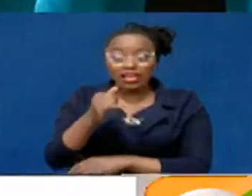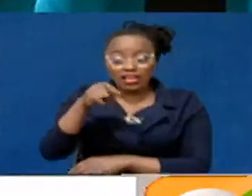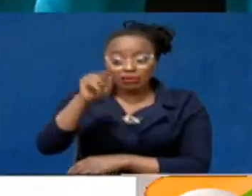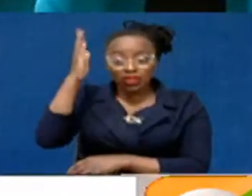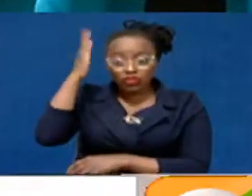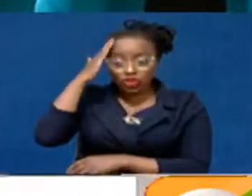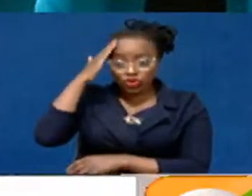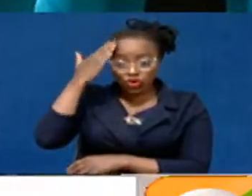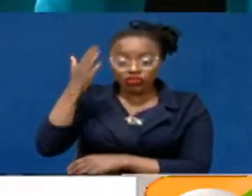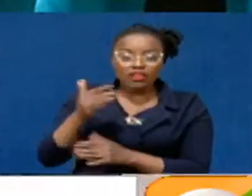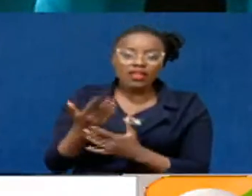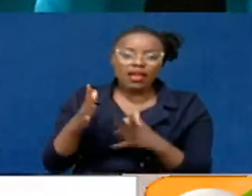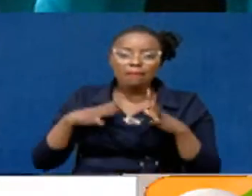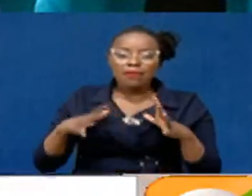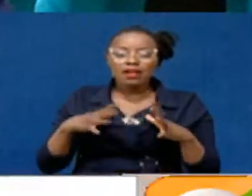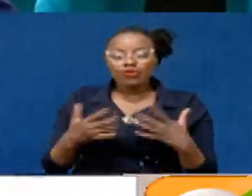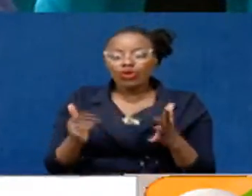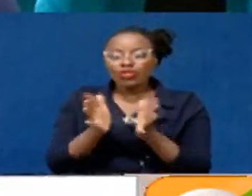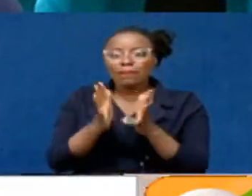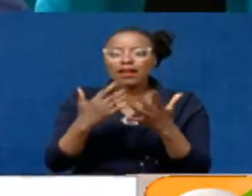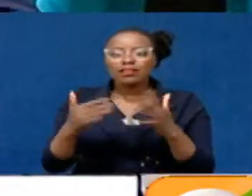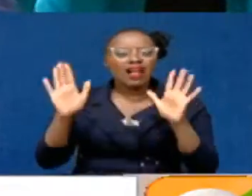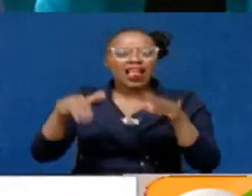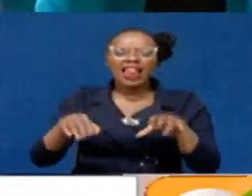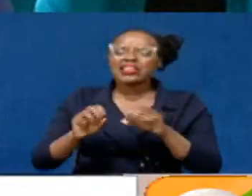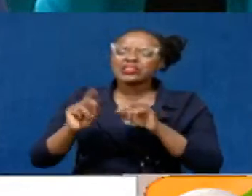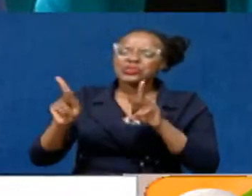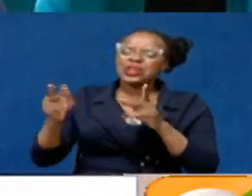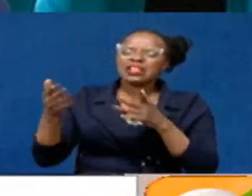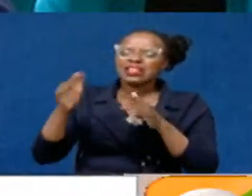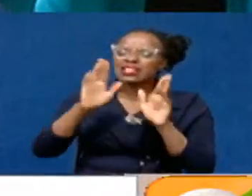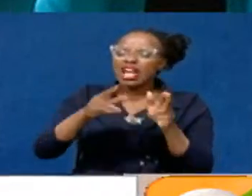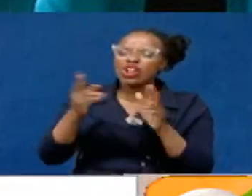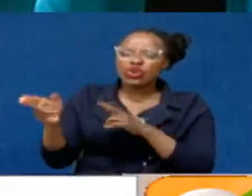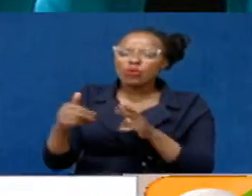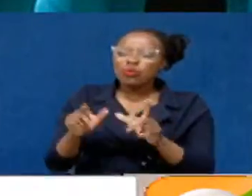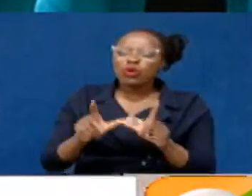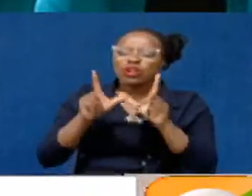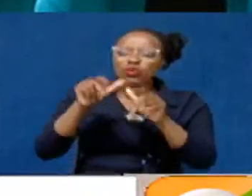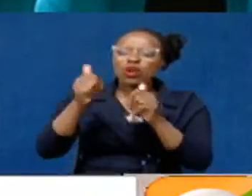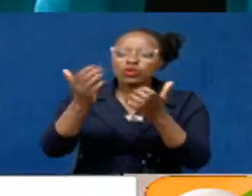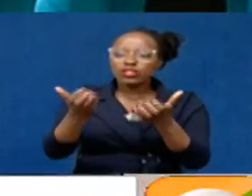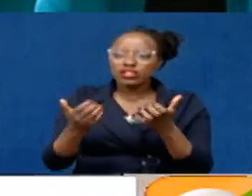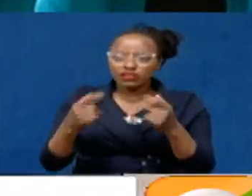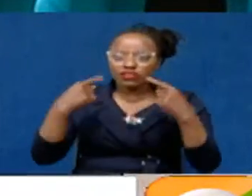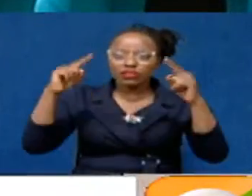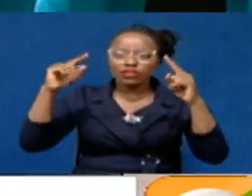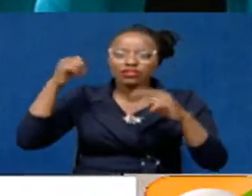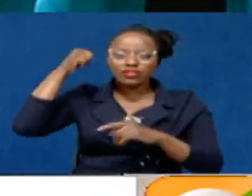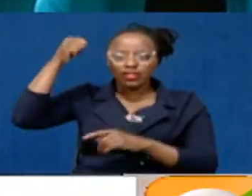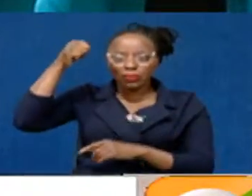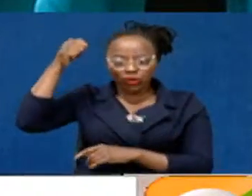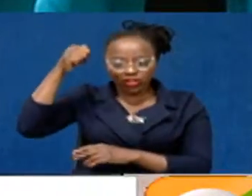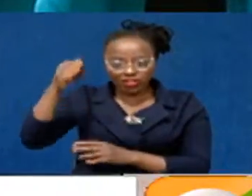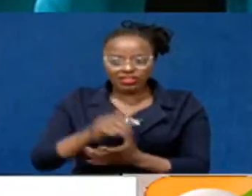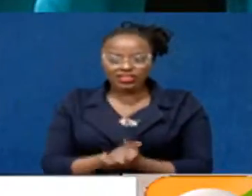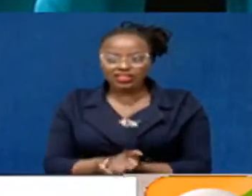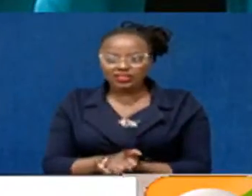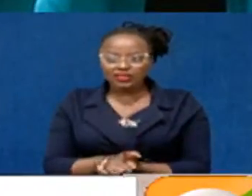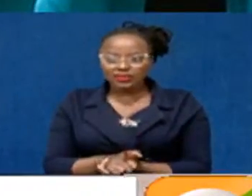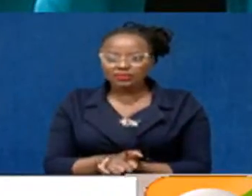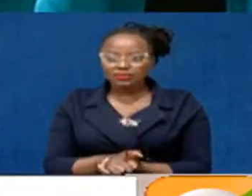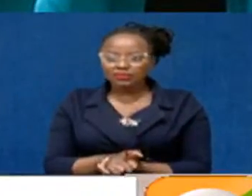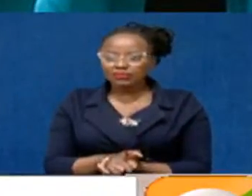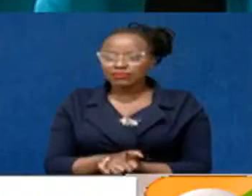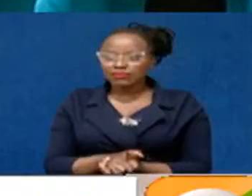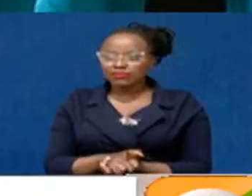know that the public thinks, oh, it's okay, it's part of the talent that you require to succeed in politics.